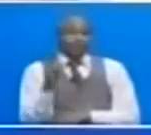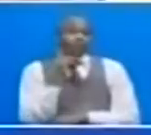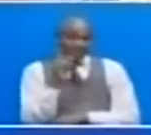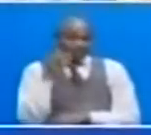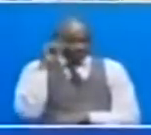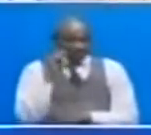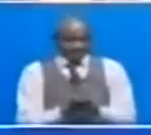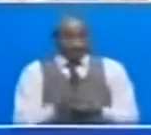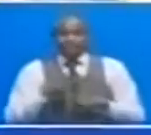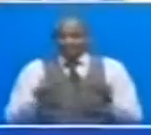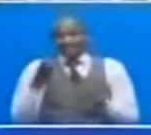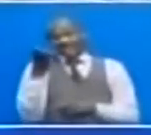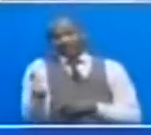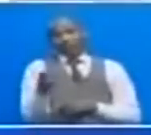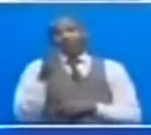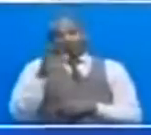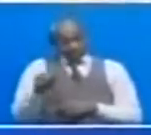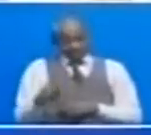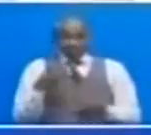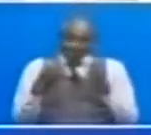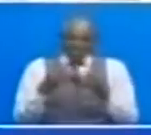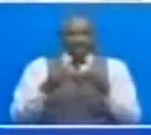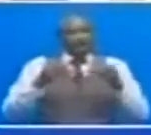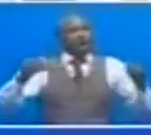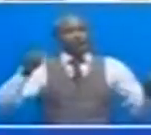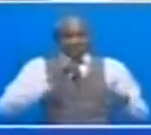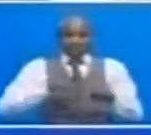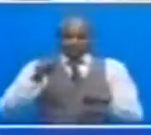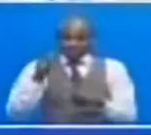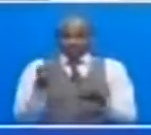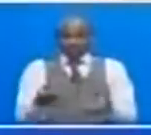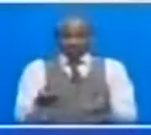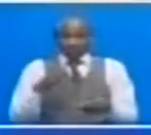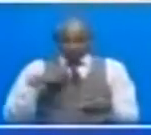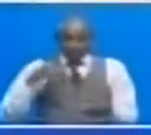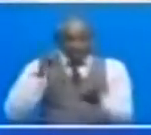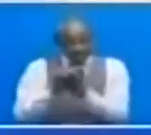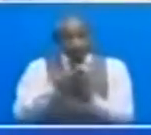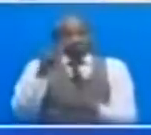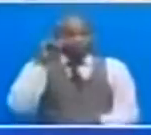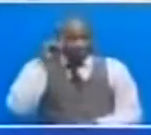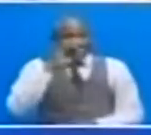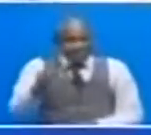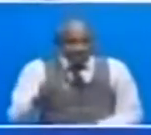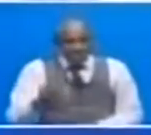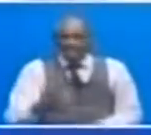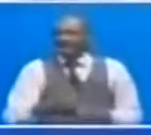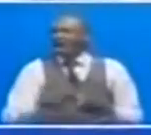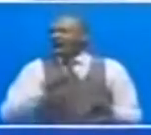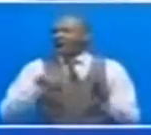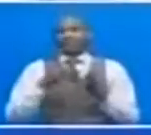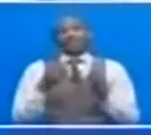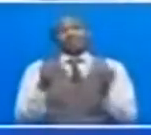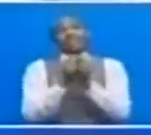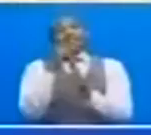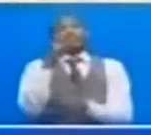Mombasa. But sickly enough, it may take you much longer to travel by road from the airport to Mombasa town, a distance of just